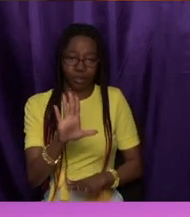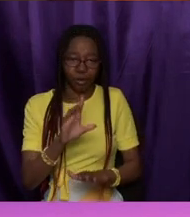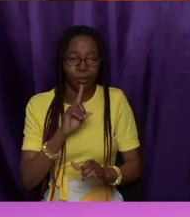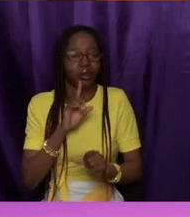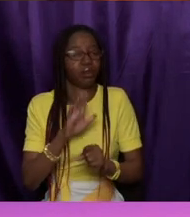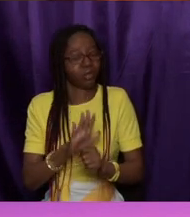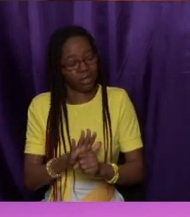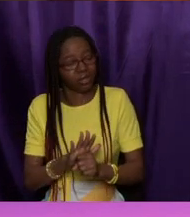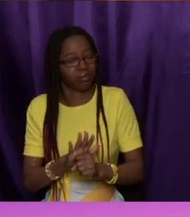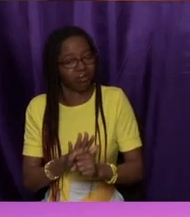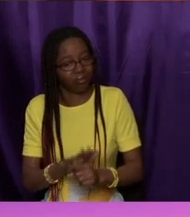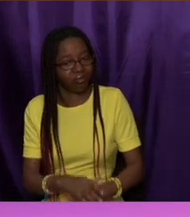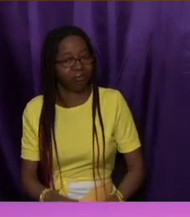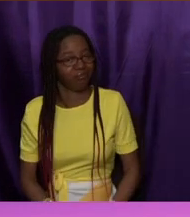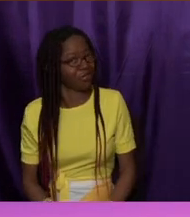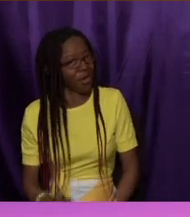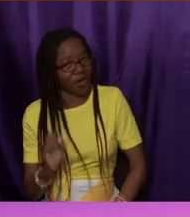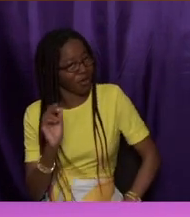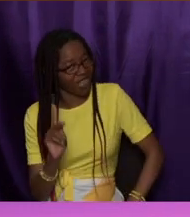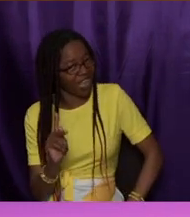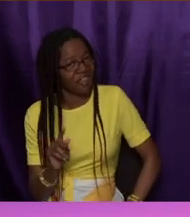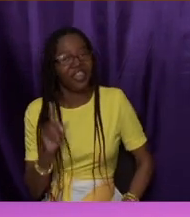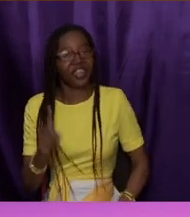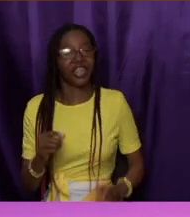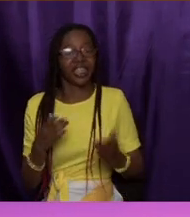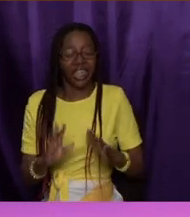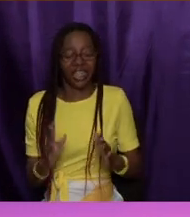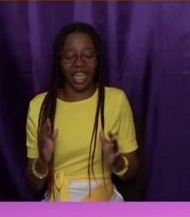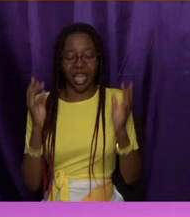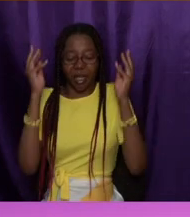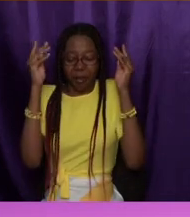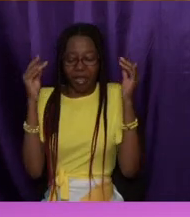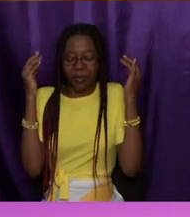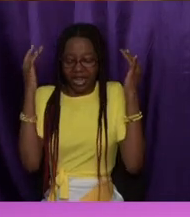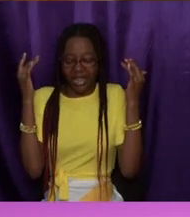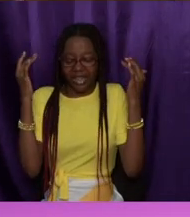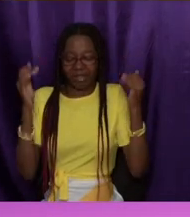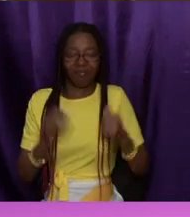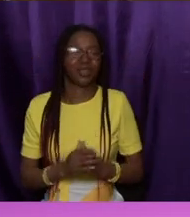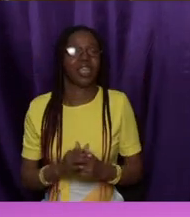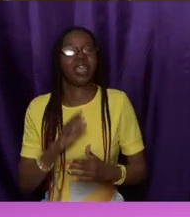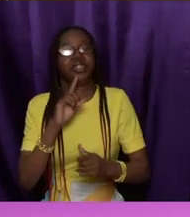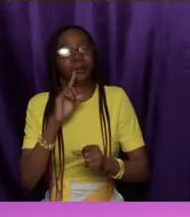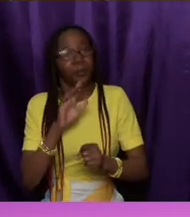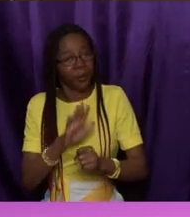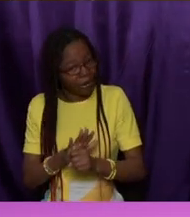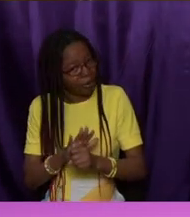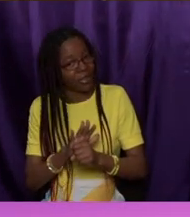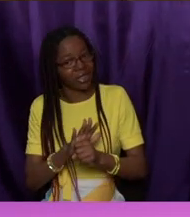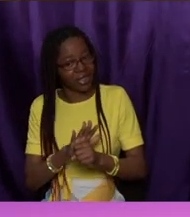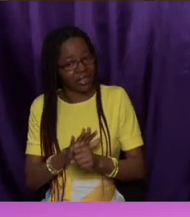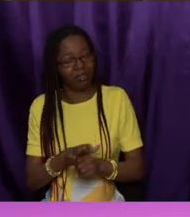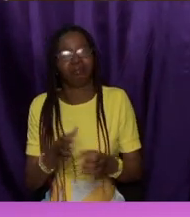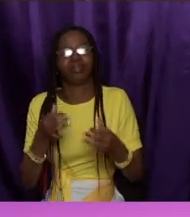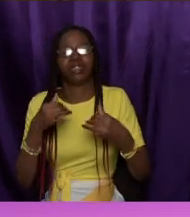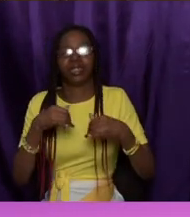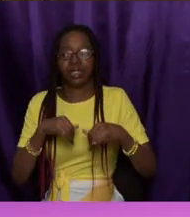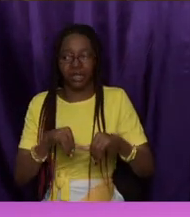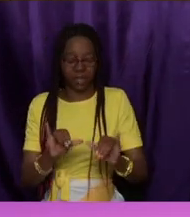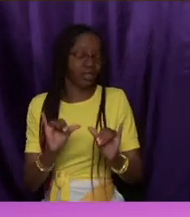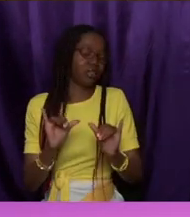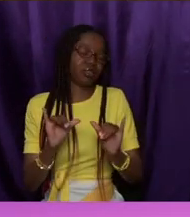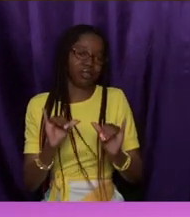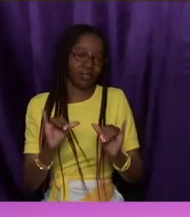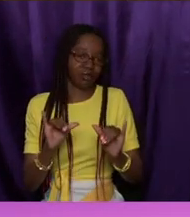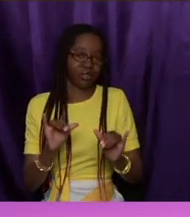promise. You need to let that marinate. The promise is